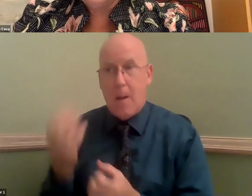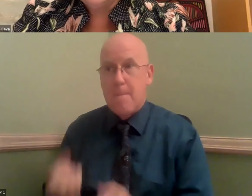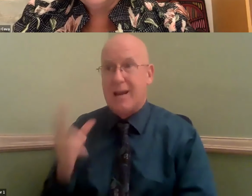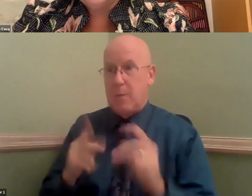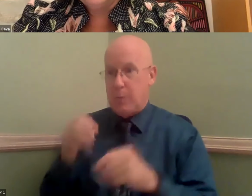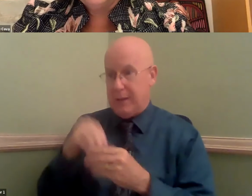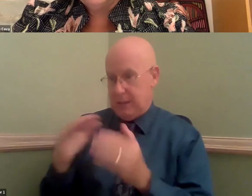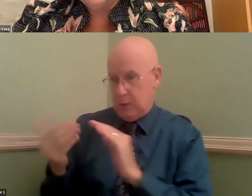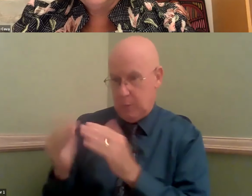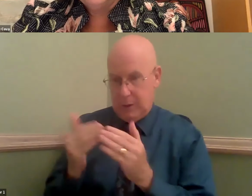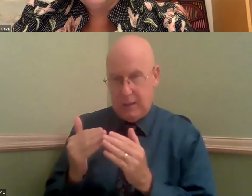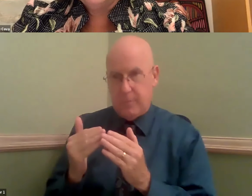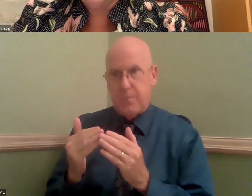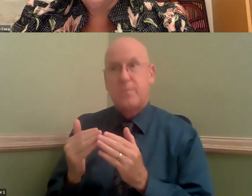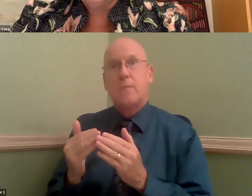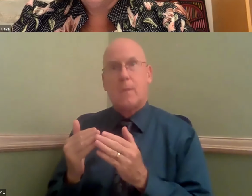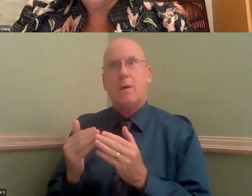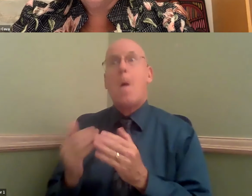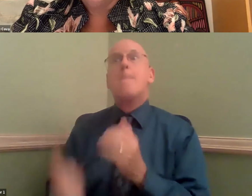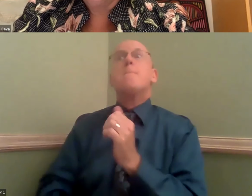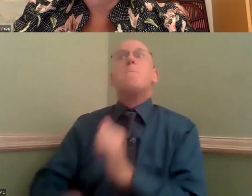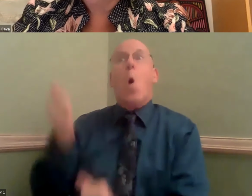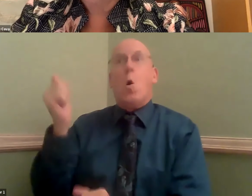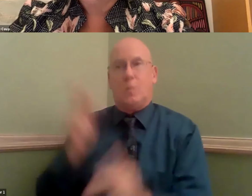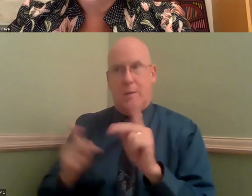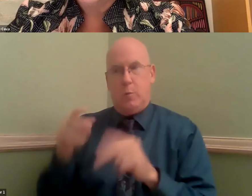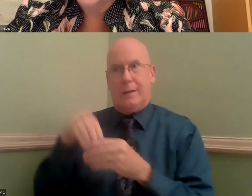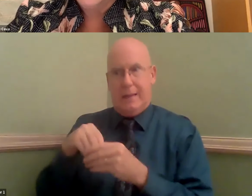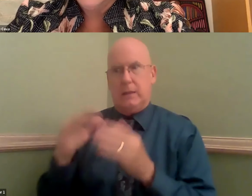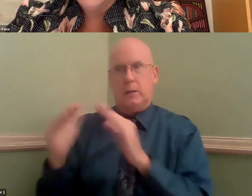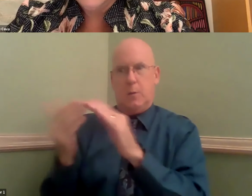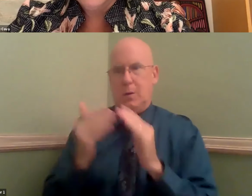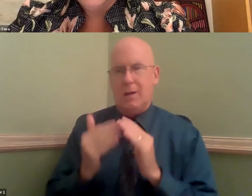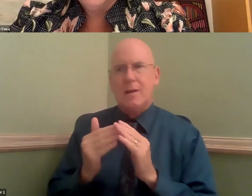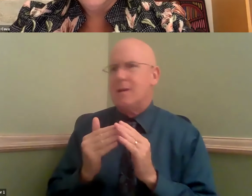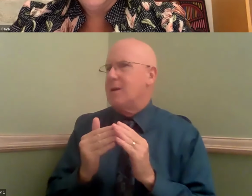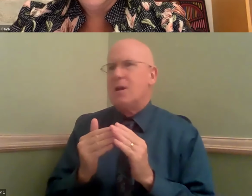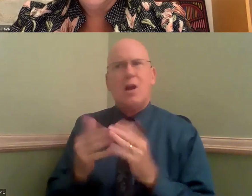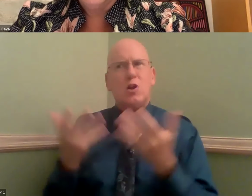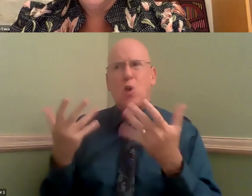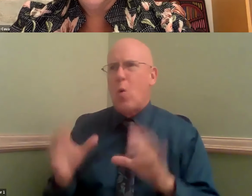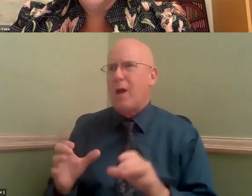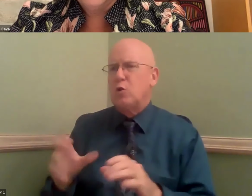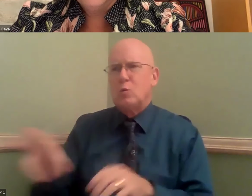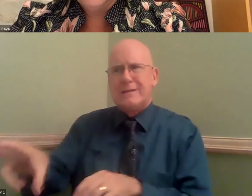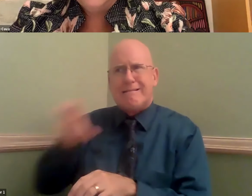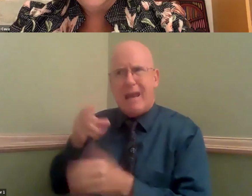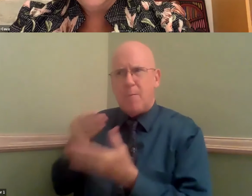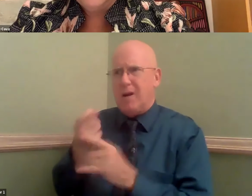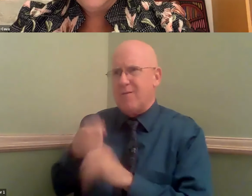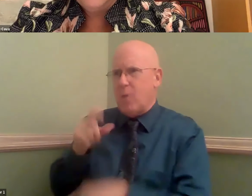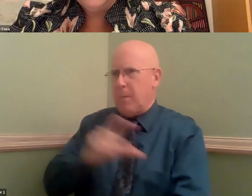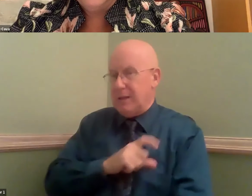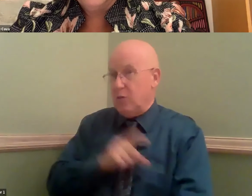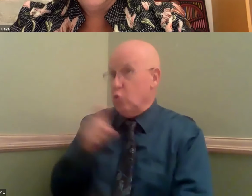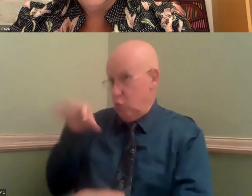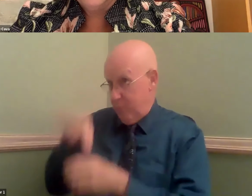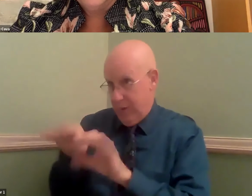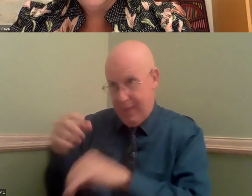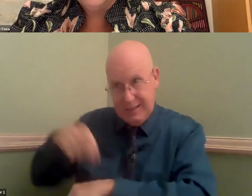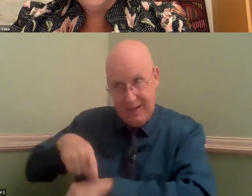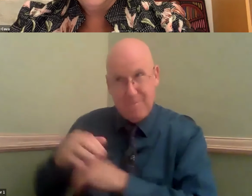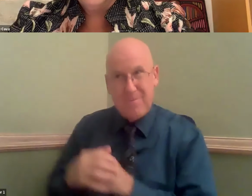in our community, in fact, the vast majority of the folks in our community, are not down with defunding the police. So not only did you vote for it on that